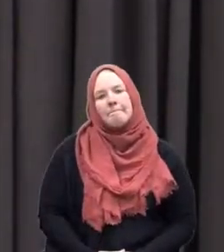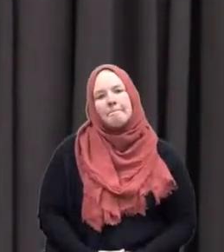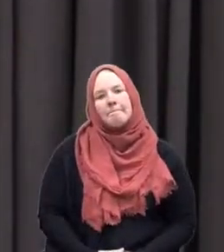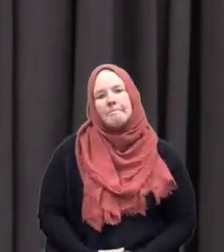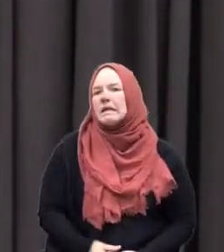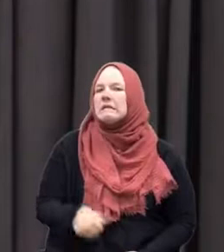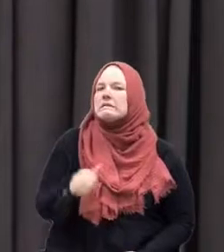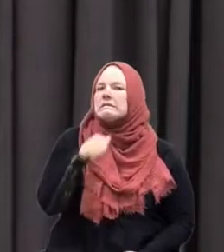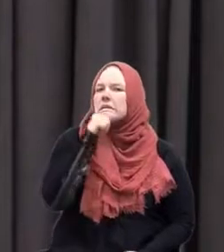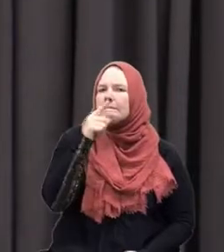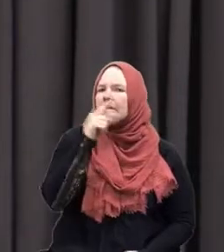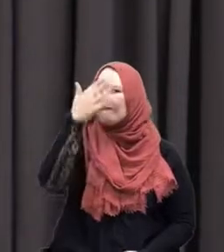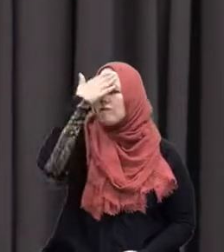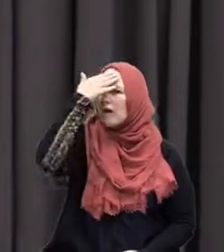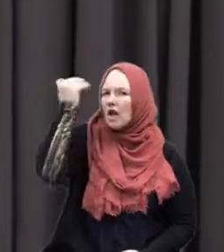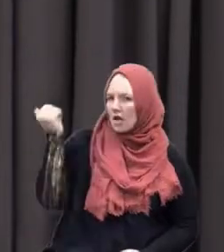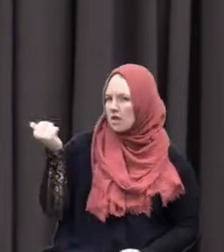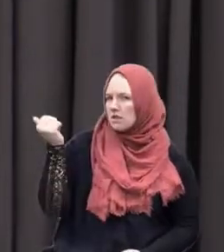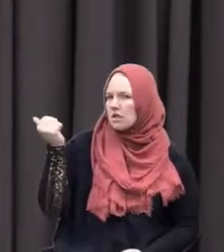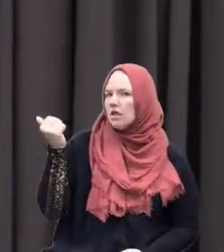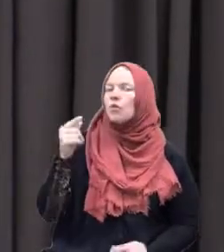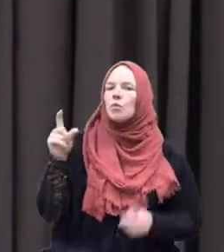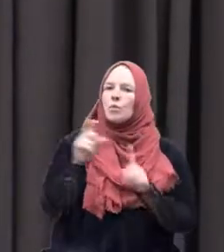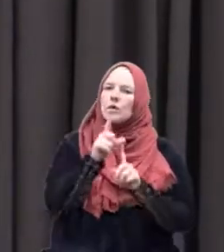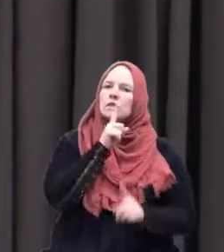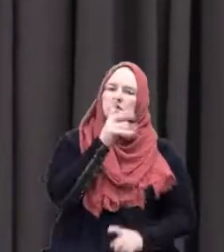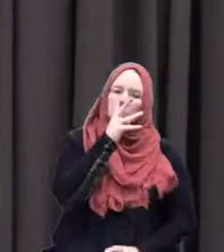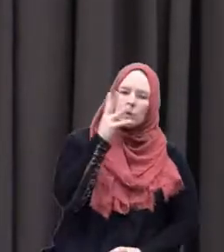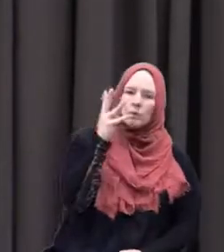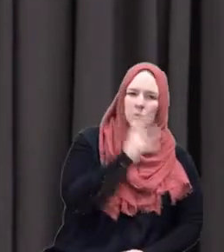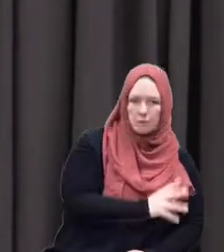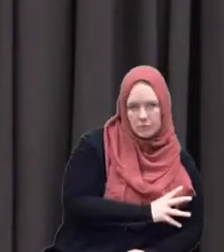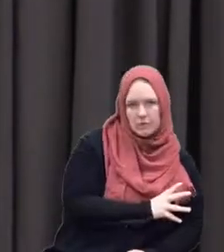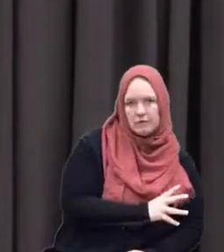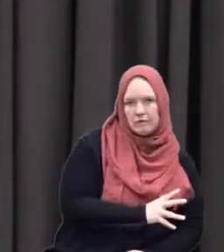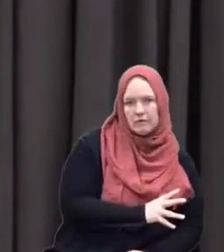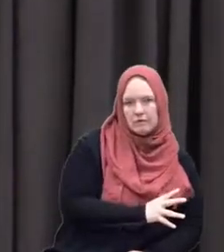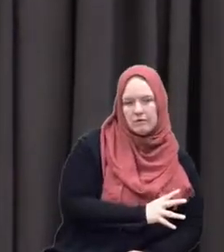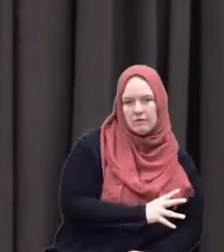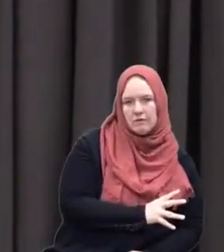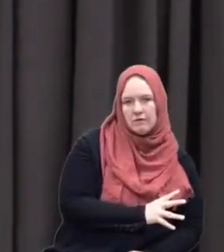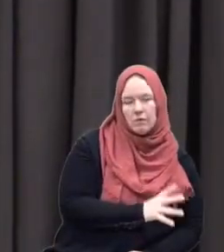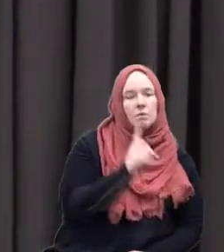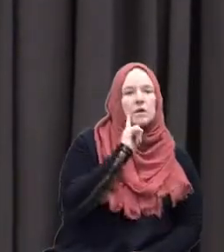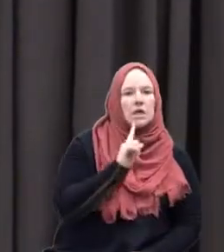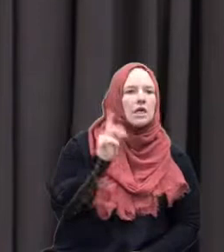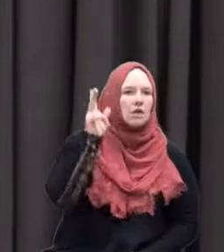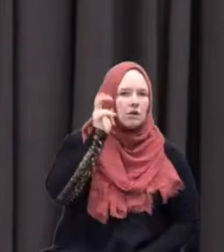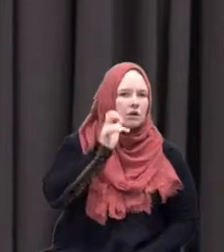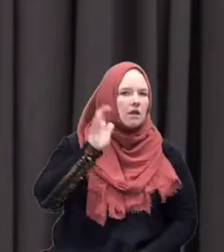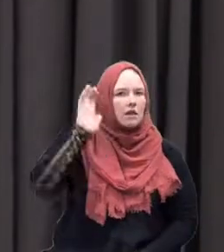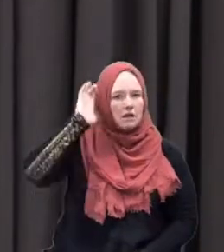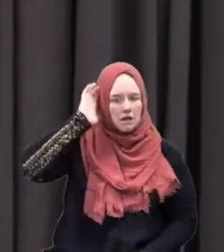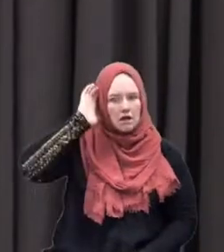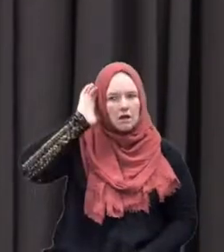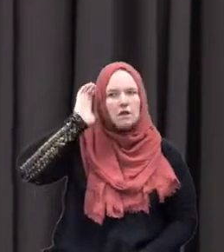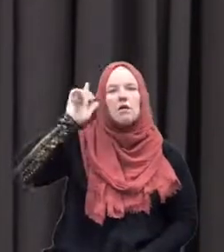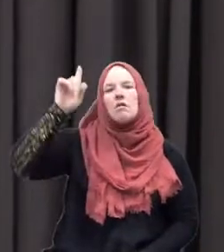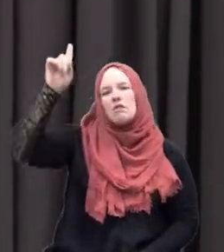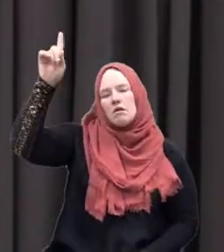Nisyan here doesn't mean forgetfulness. It is ignoring Allah. We hear the